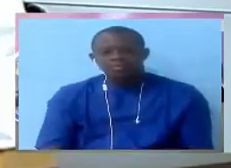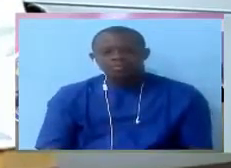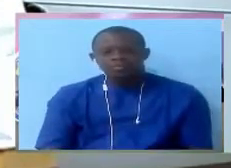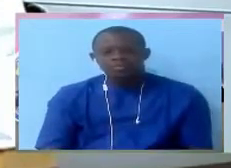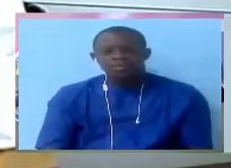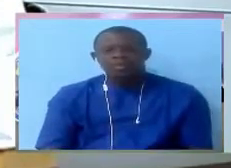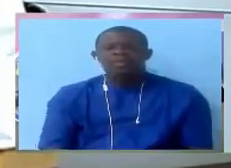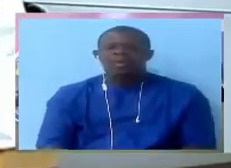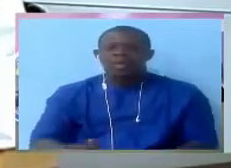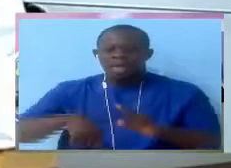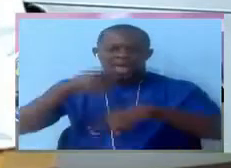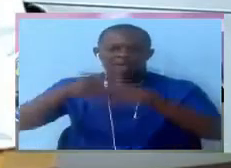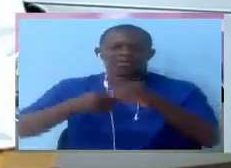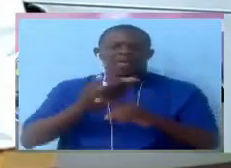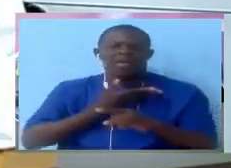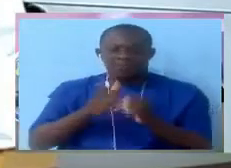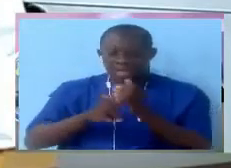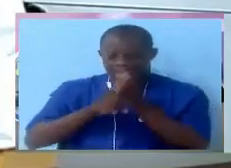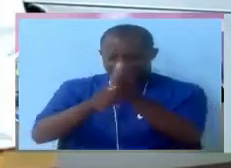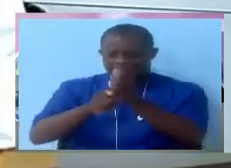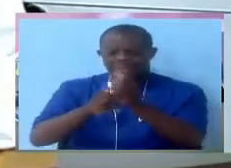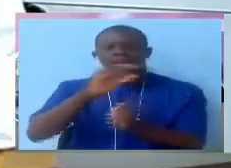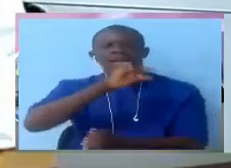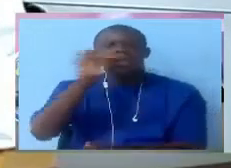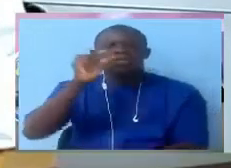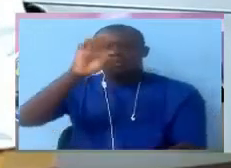You have Babacar Sala. Babacar Sala.